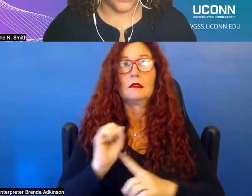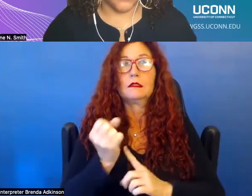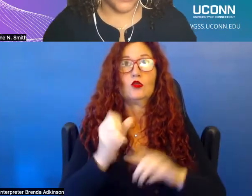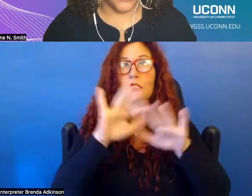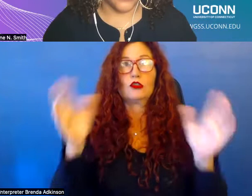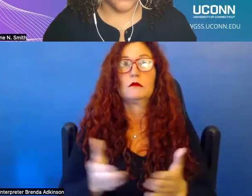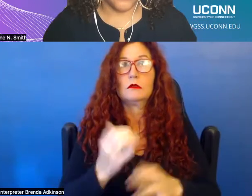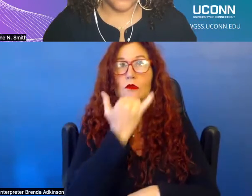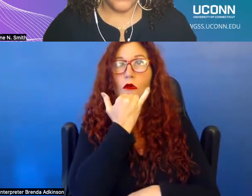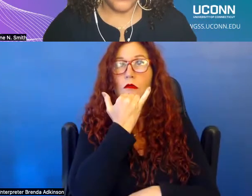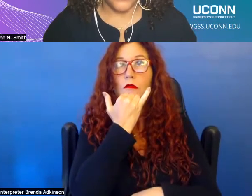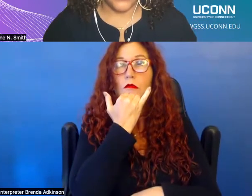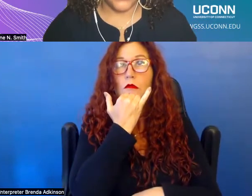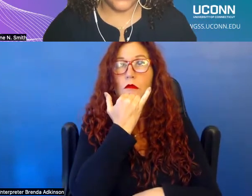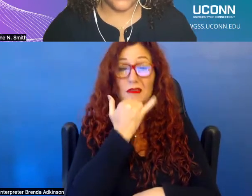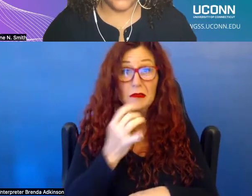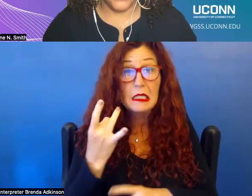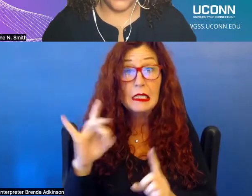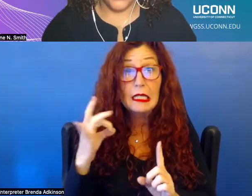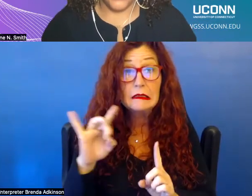project, because